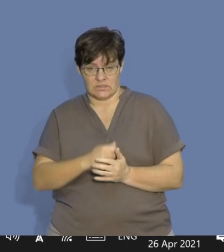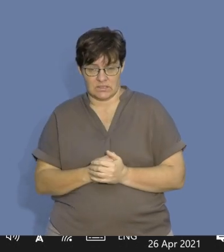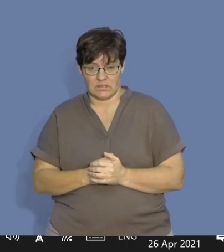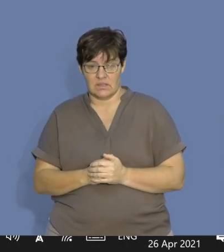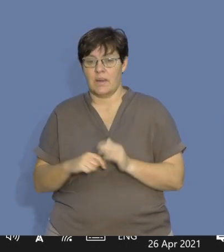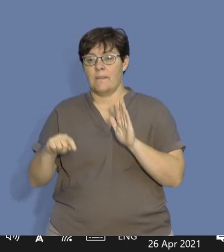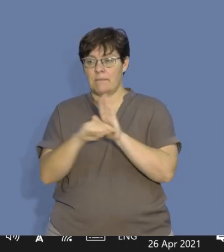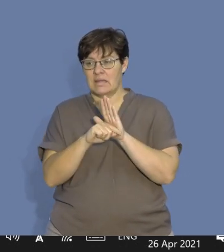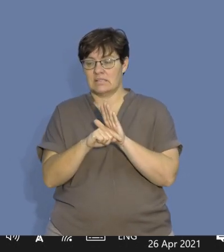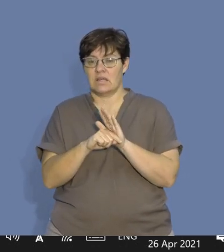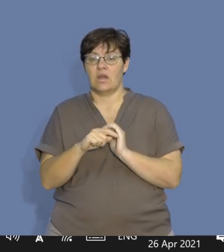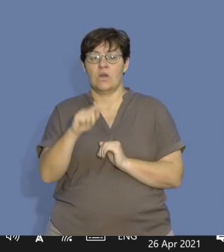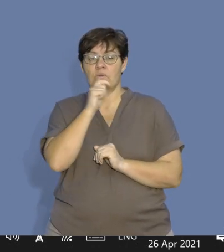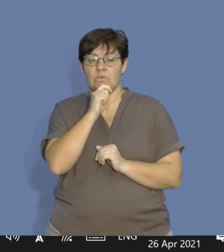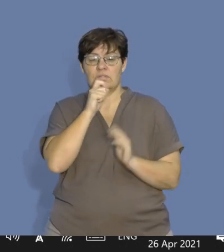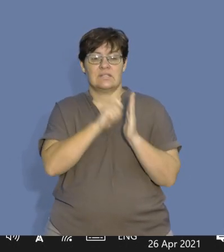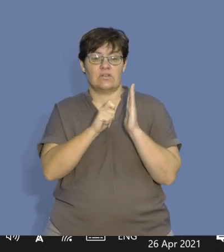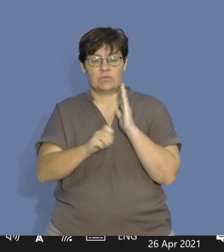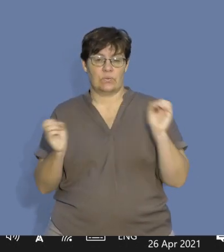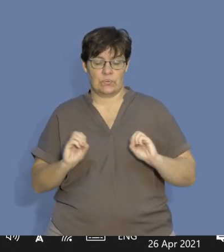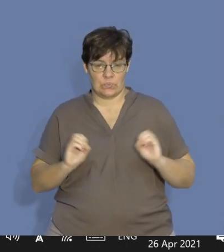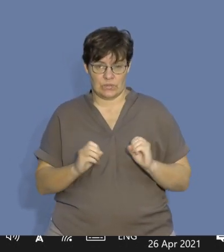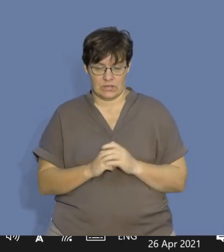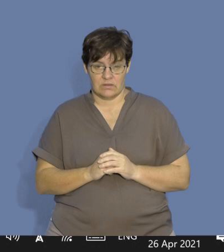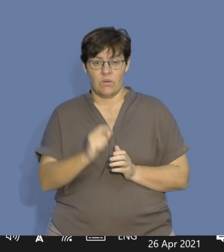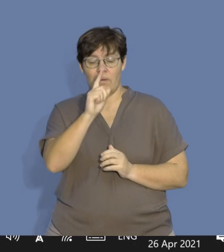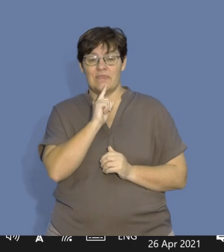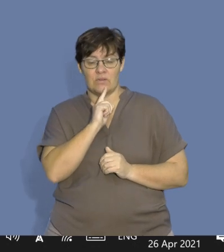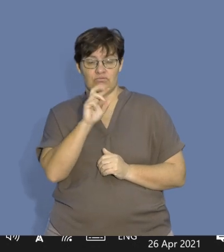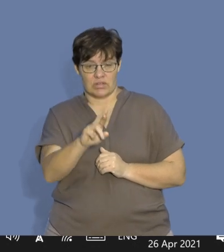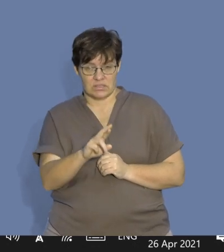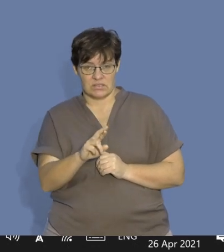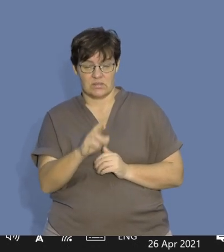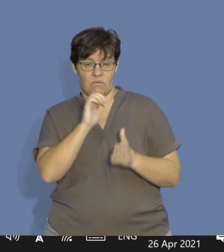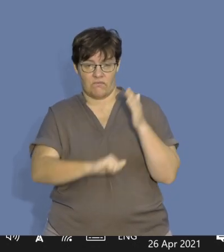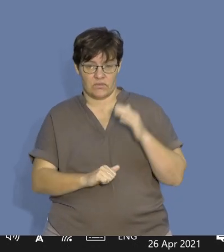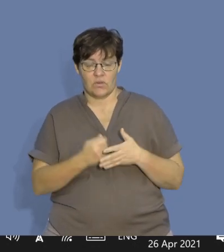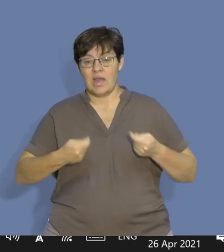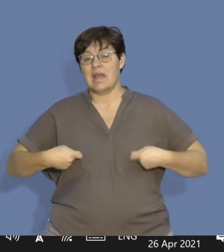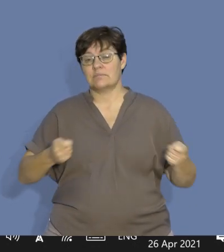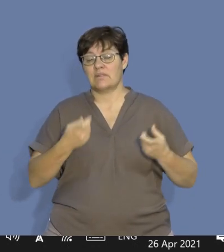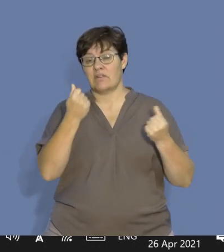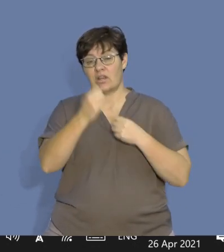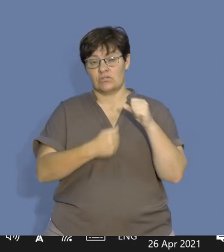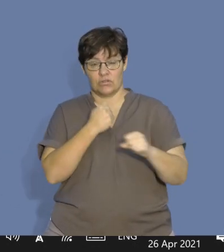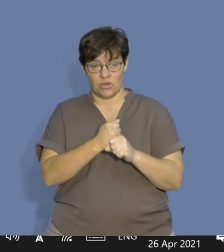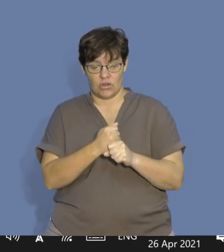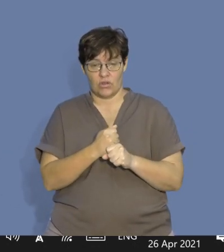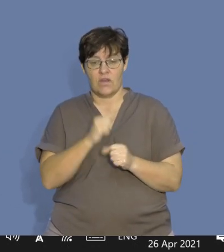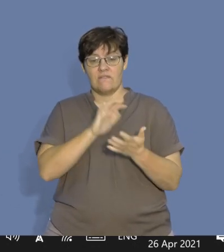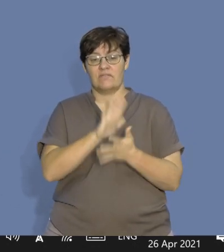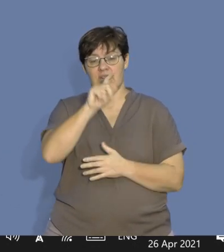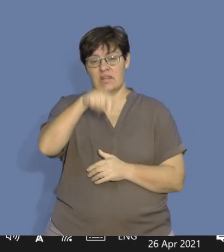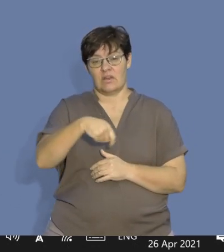use, and minus the unused stationery, minus the 1,000 Rand. So our expense for this financial